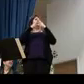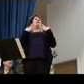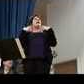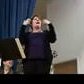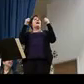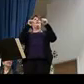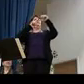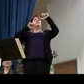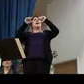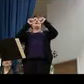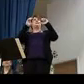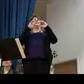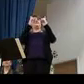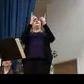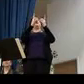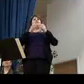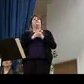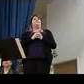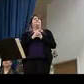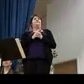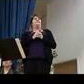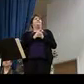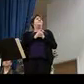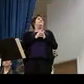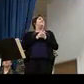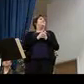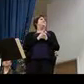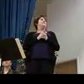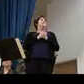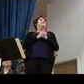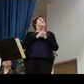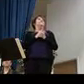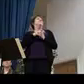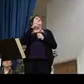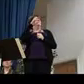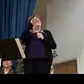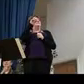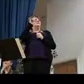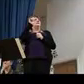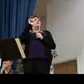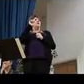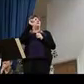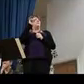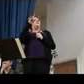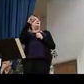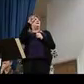Carol Allen Haynes, Associate of Applied Science, Physical Therapist Assistant, High Honors.